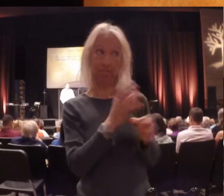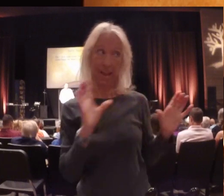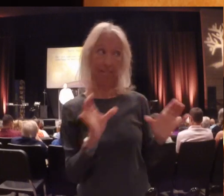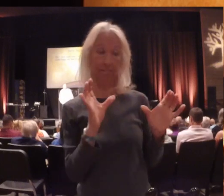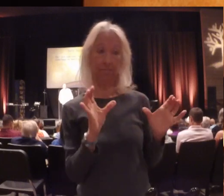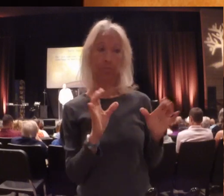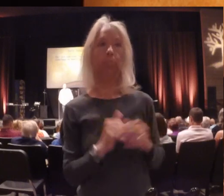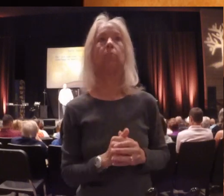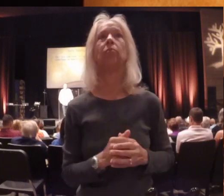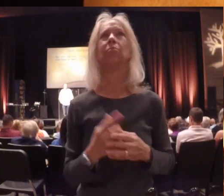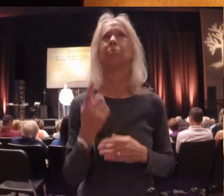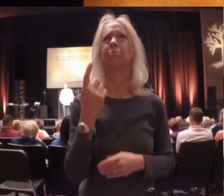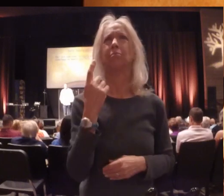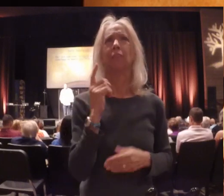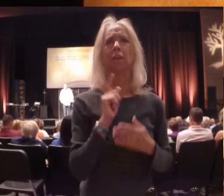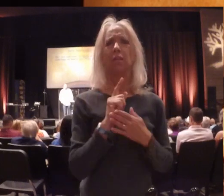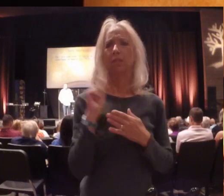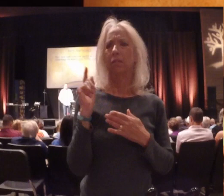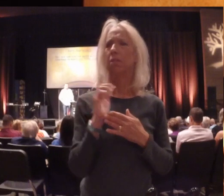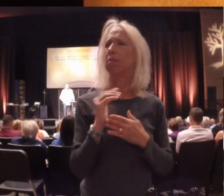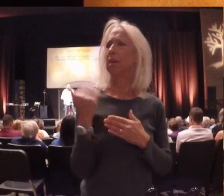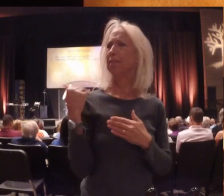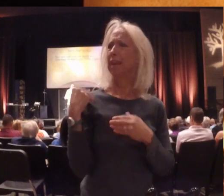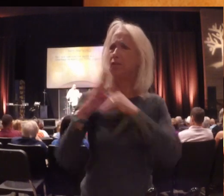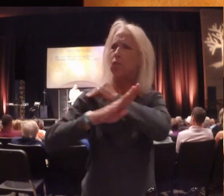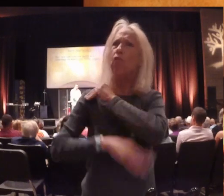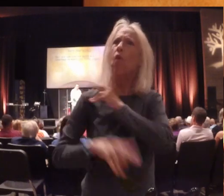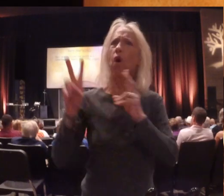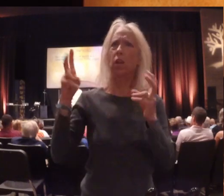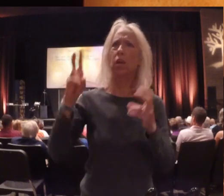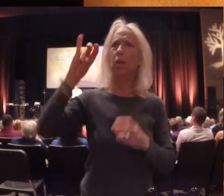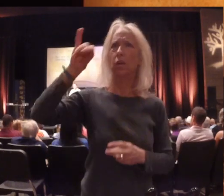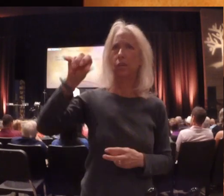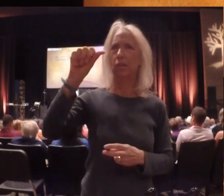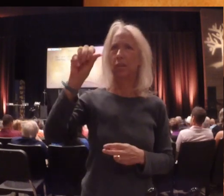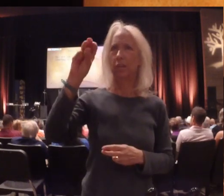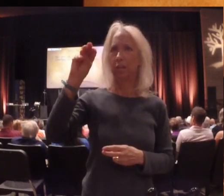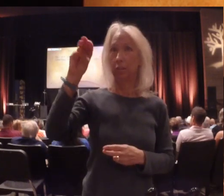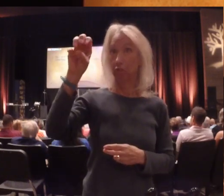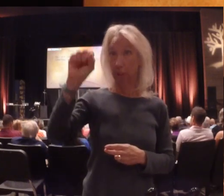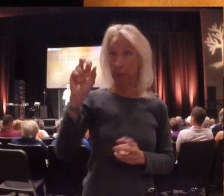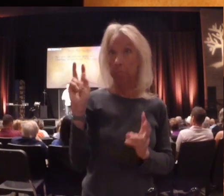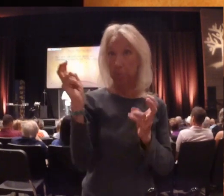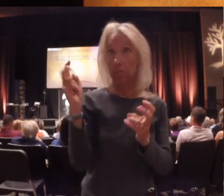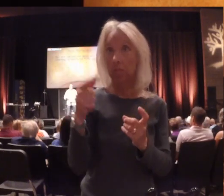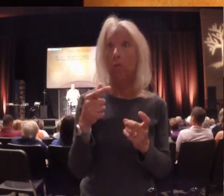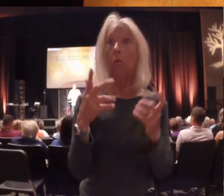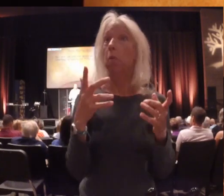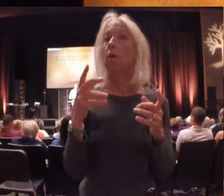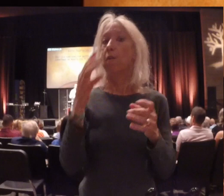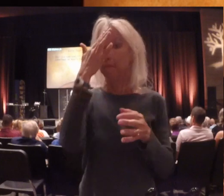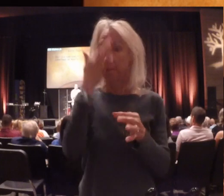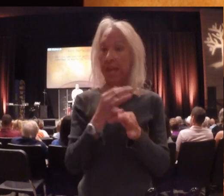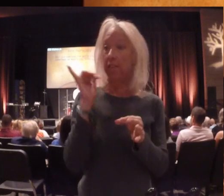doing something. We did a study in last fall in the book of James, and we called it faith that works, a faith